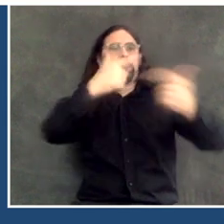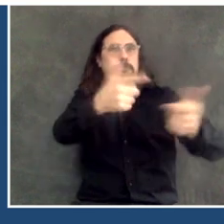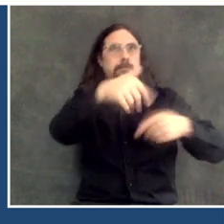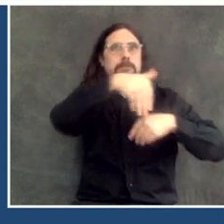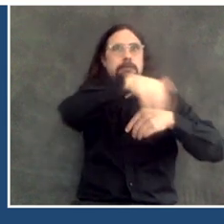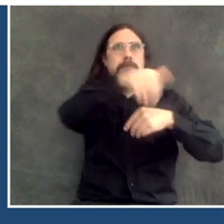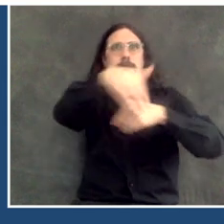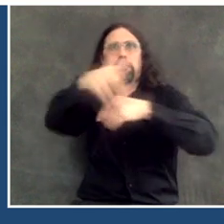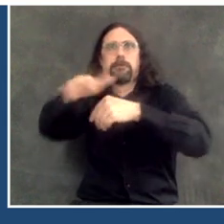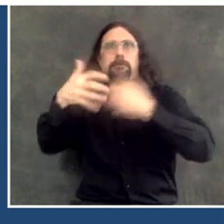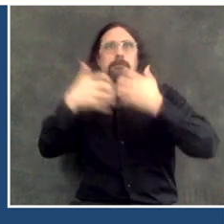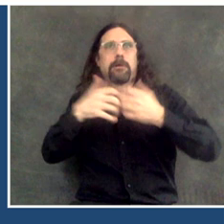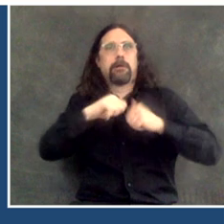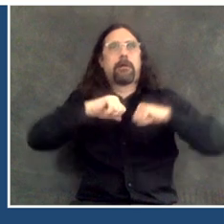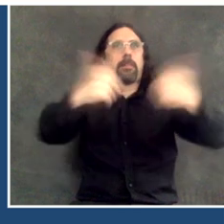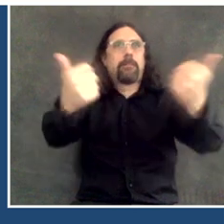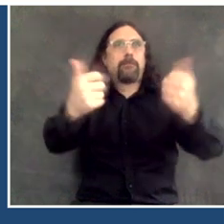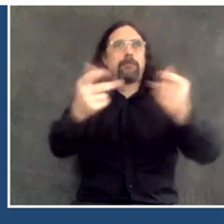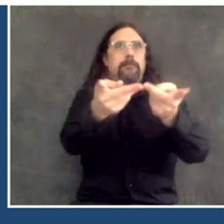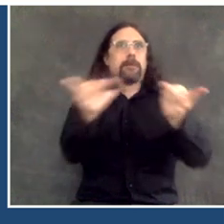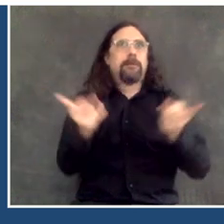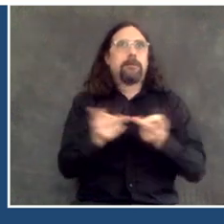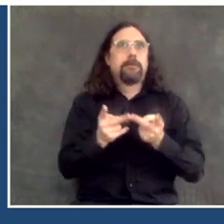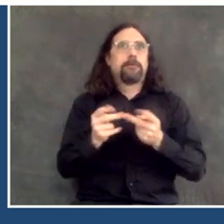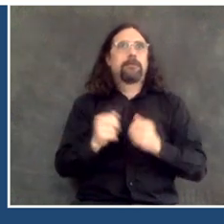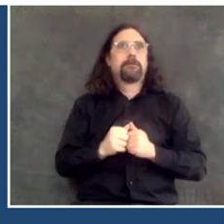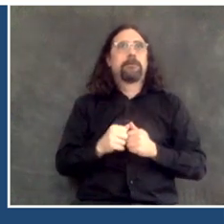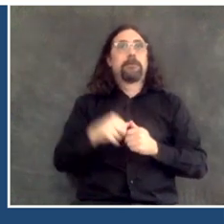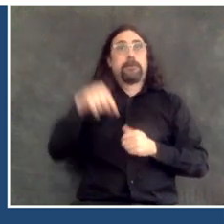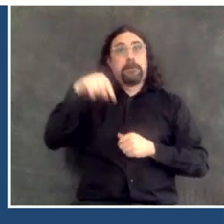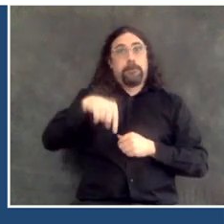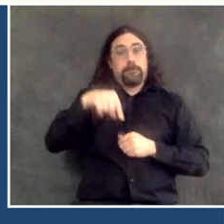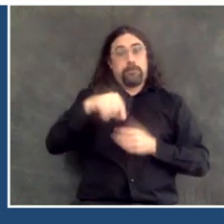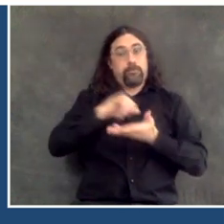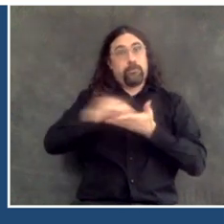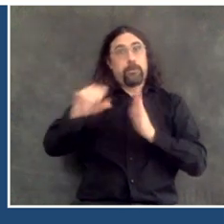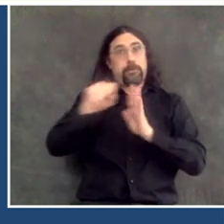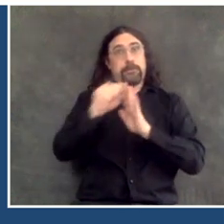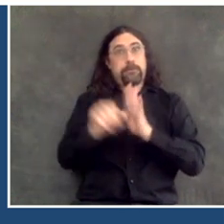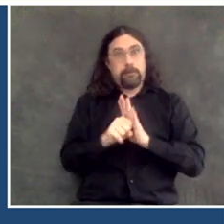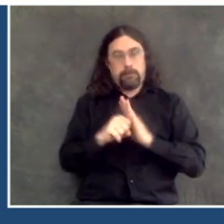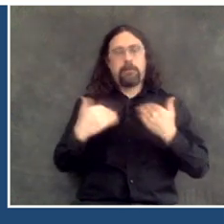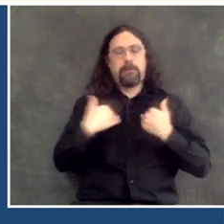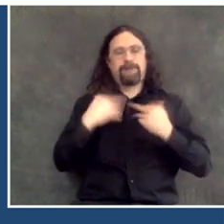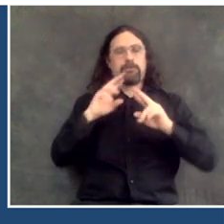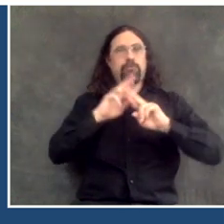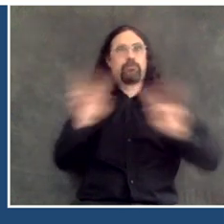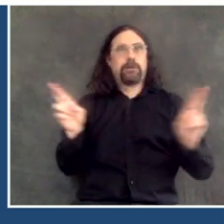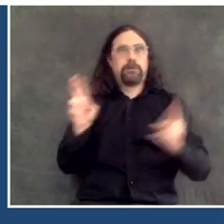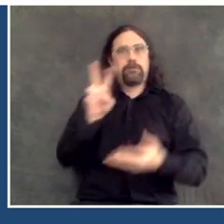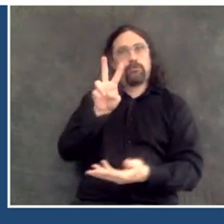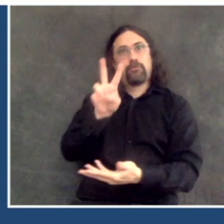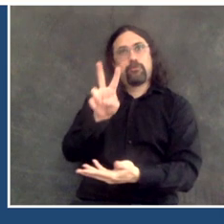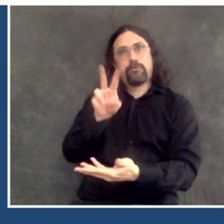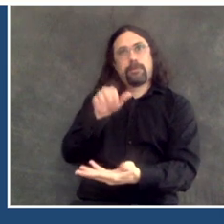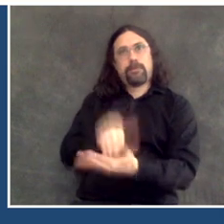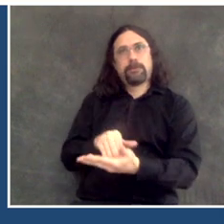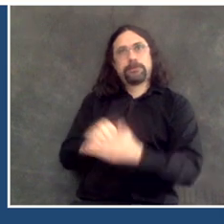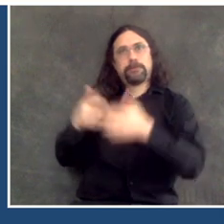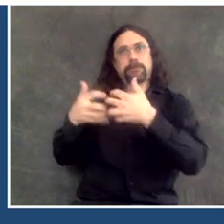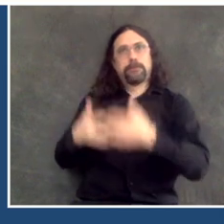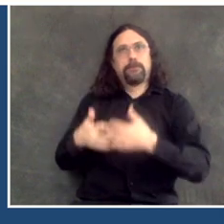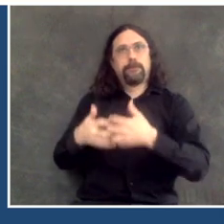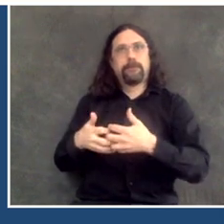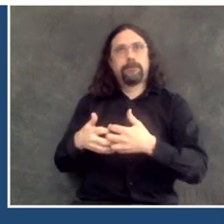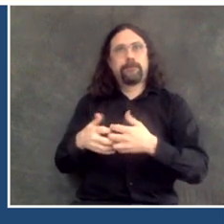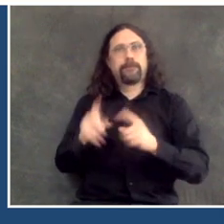state has to think about every part of this state, but we are overwhelmingly the place in the state where the problem is greatest. So those